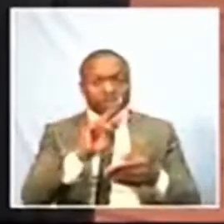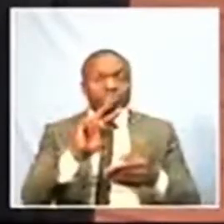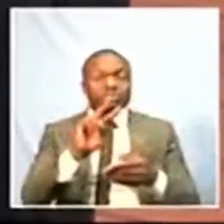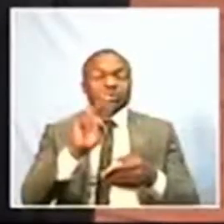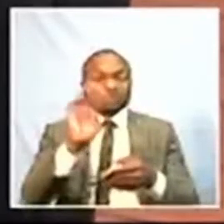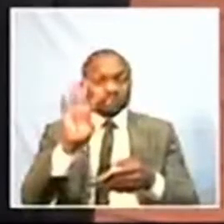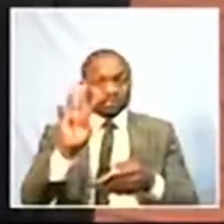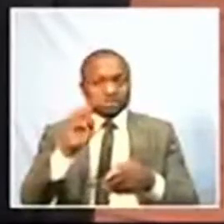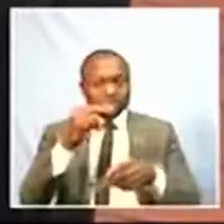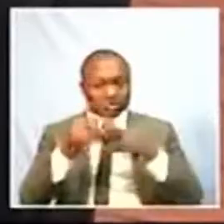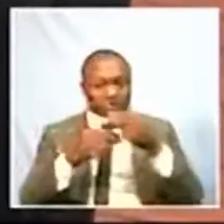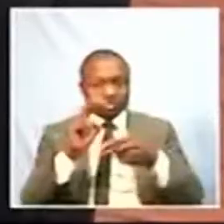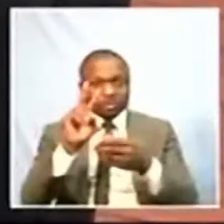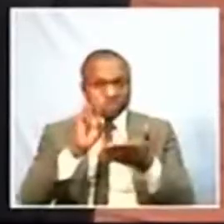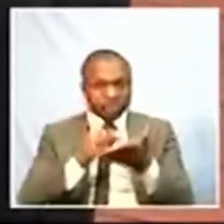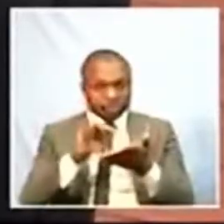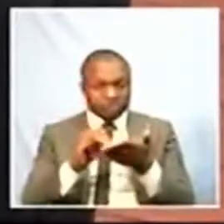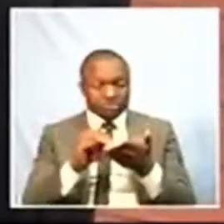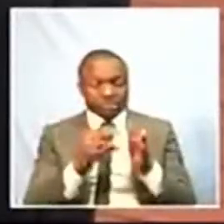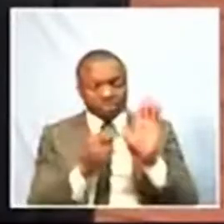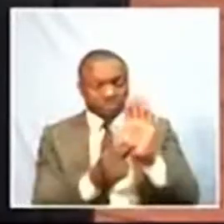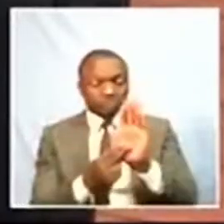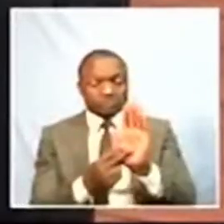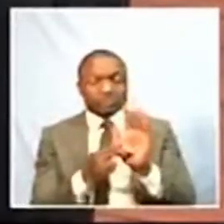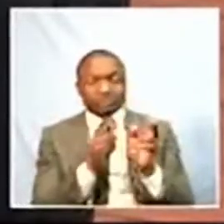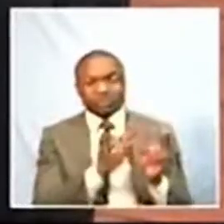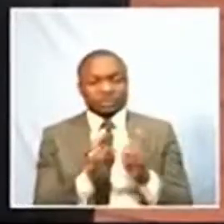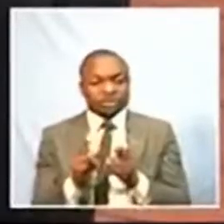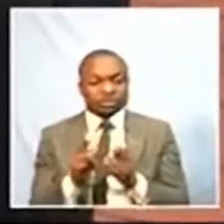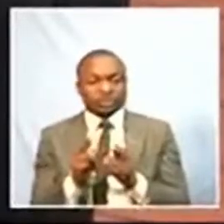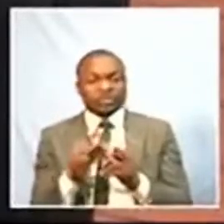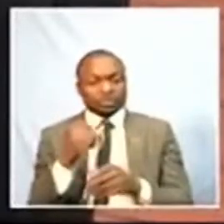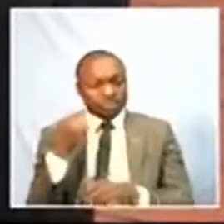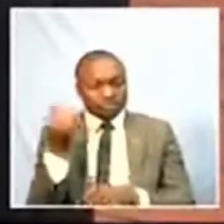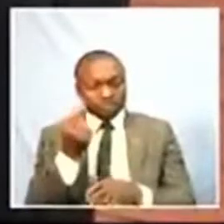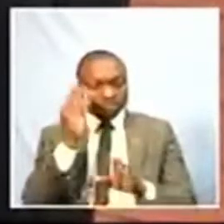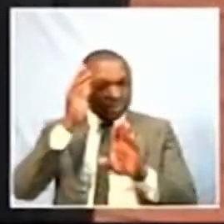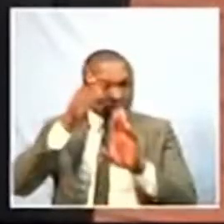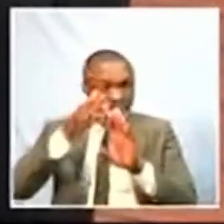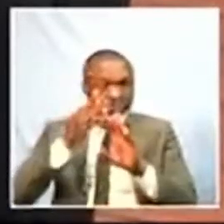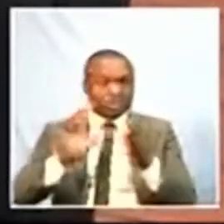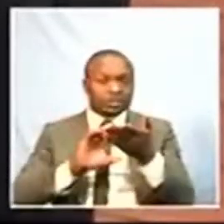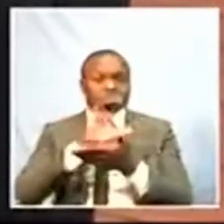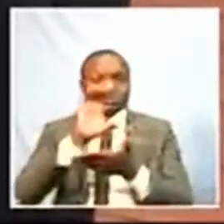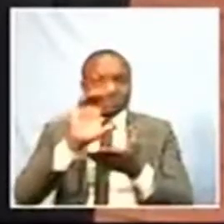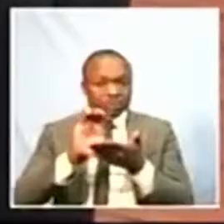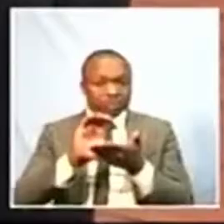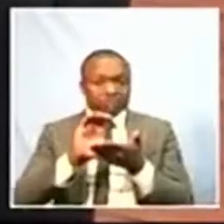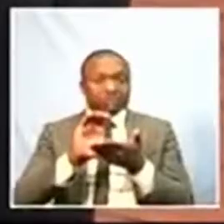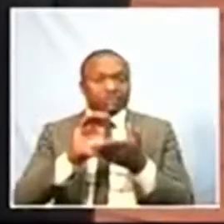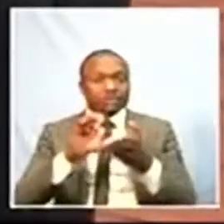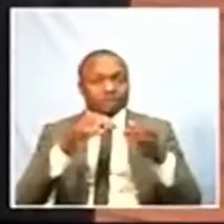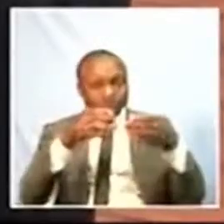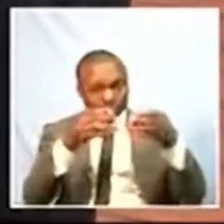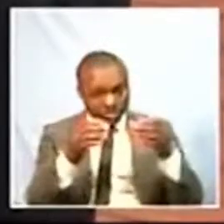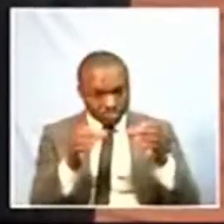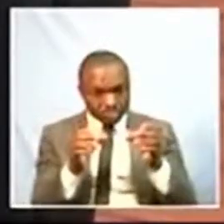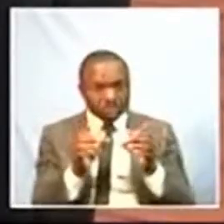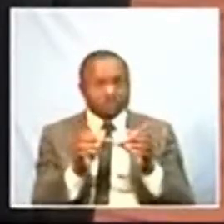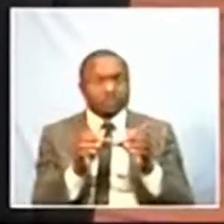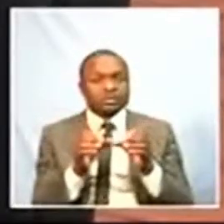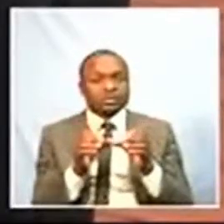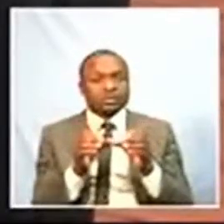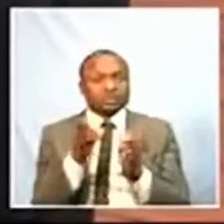meaning the 2 million that is indicated in the response is only for CHOMA Central constituency, and